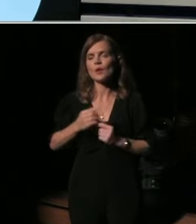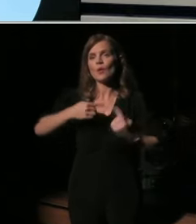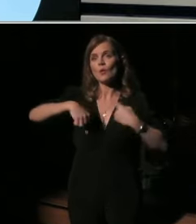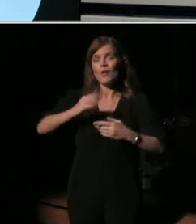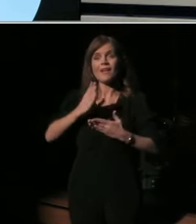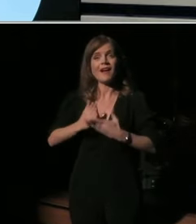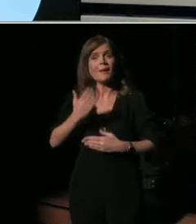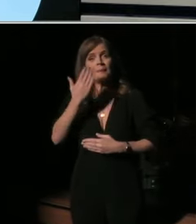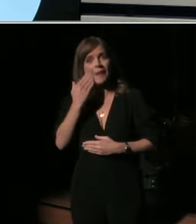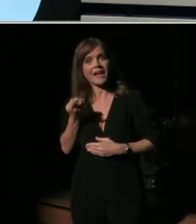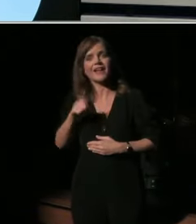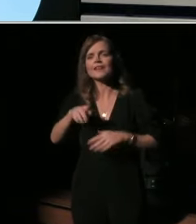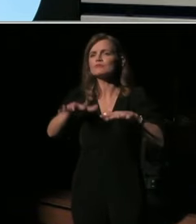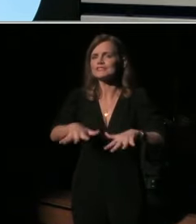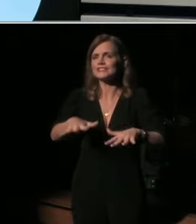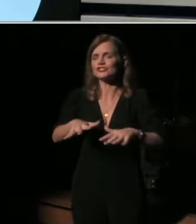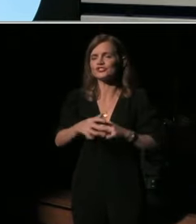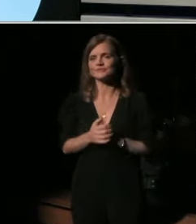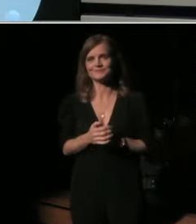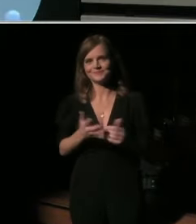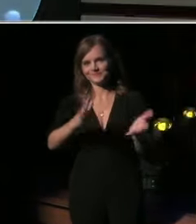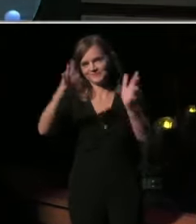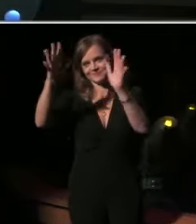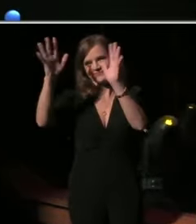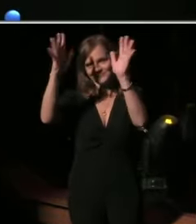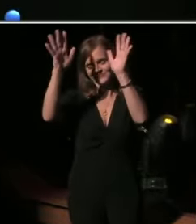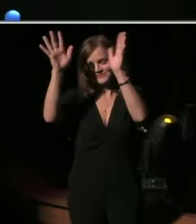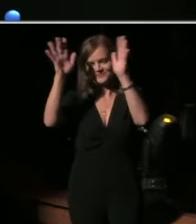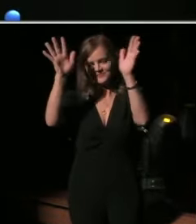We Are Black and British.